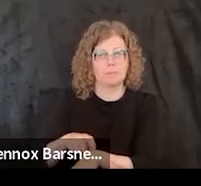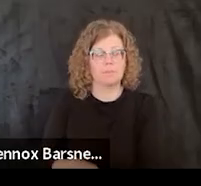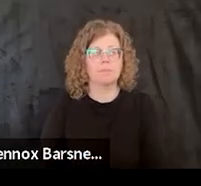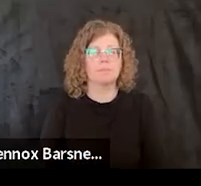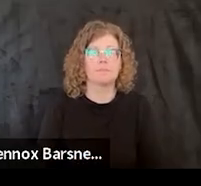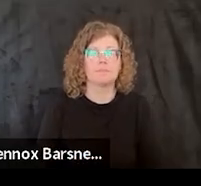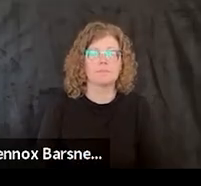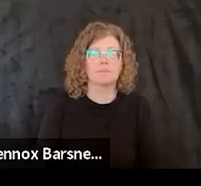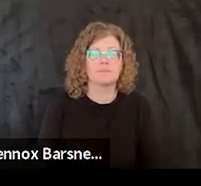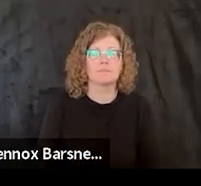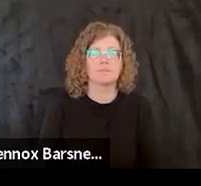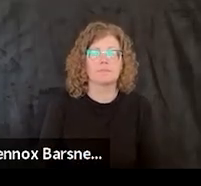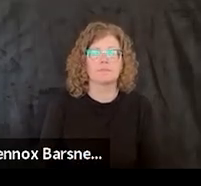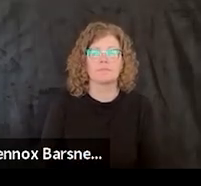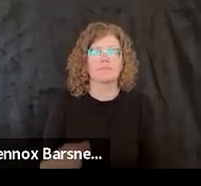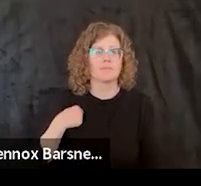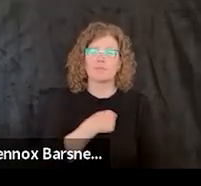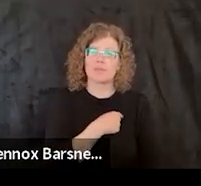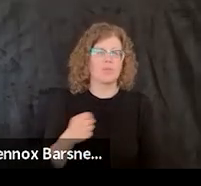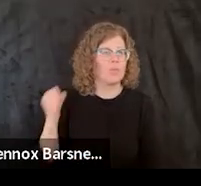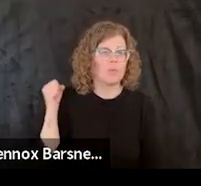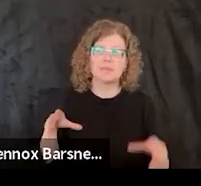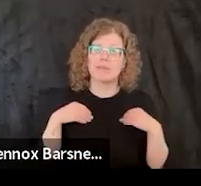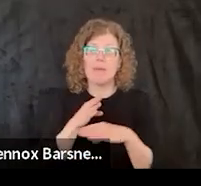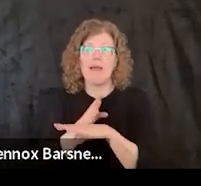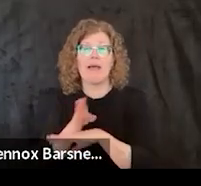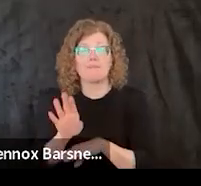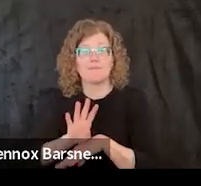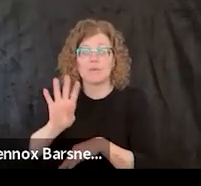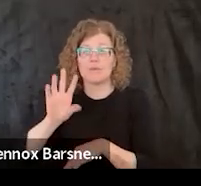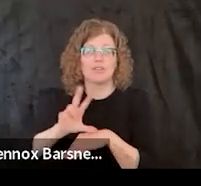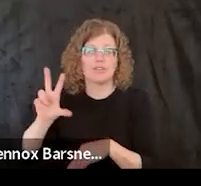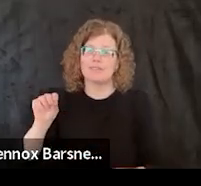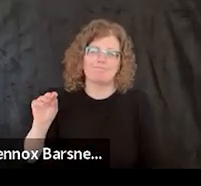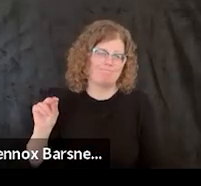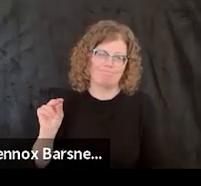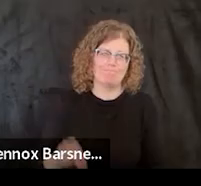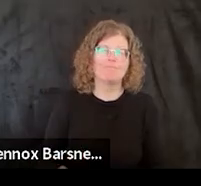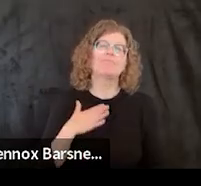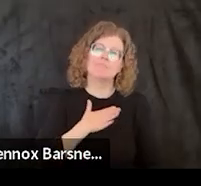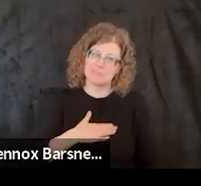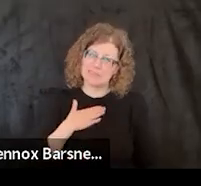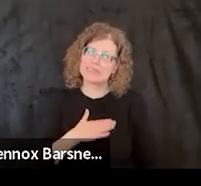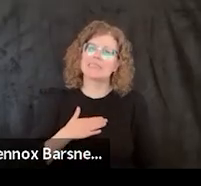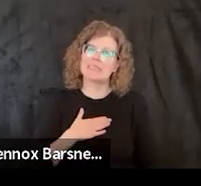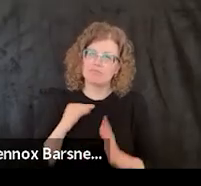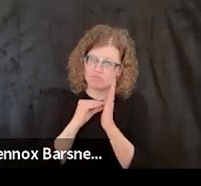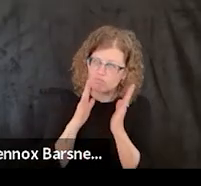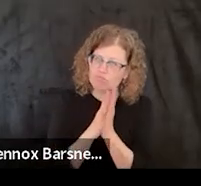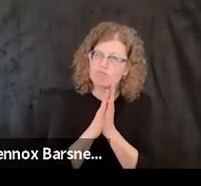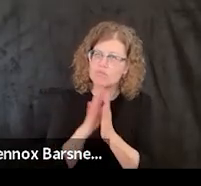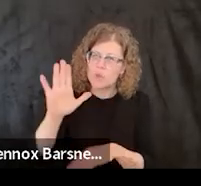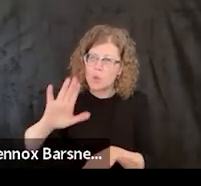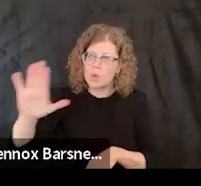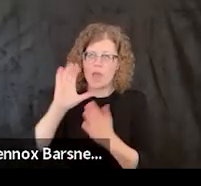We don't accept applications after 4:30 Mountain Time, so please take a note in your calendar about the deadline so you do